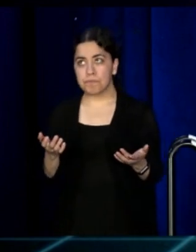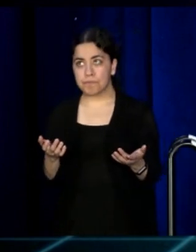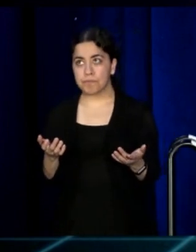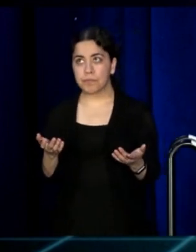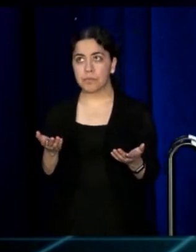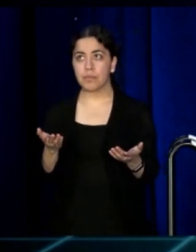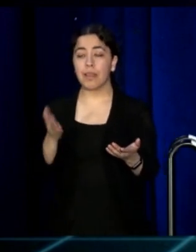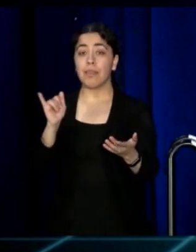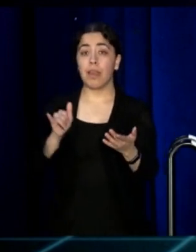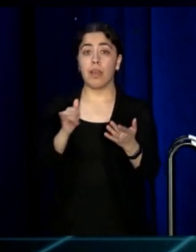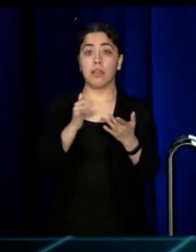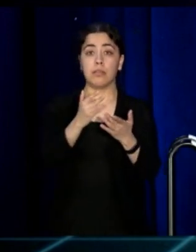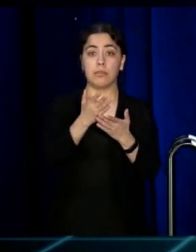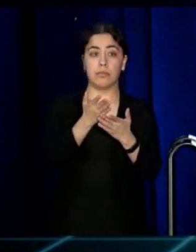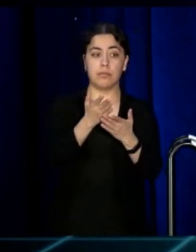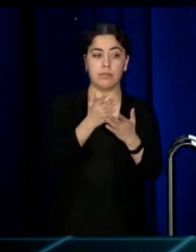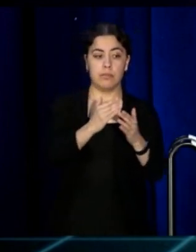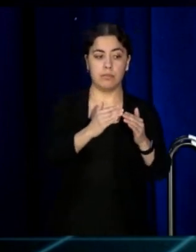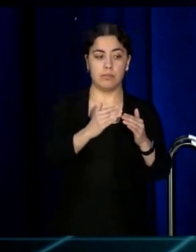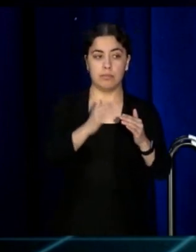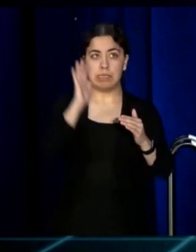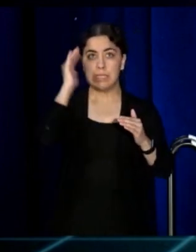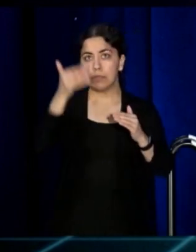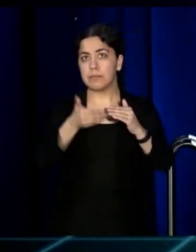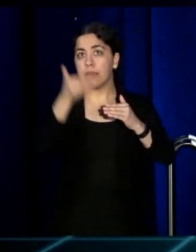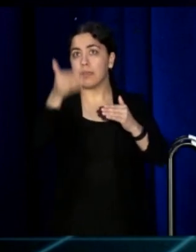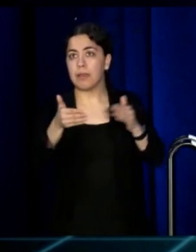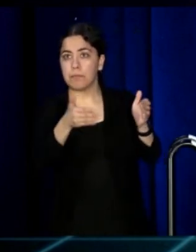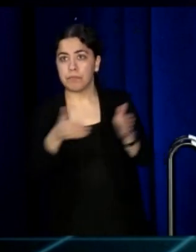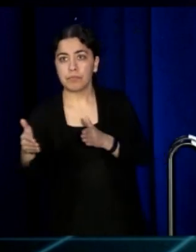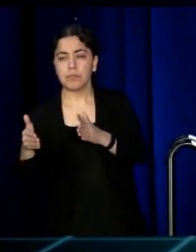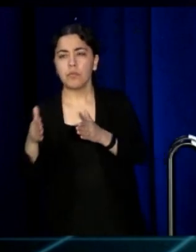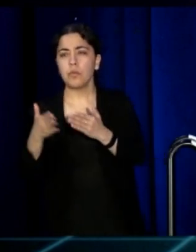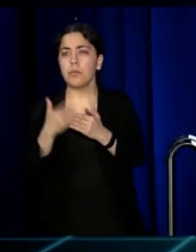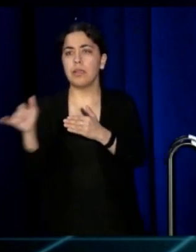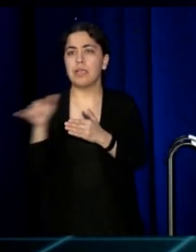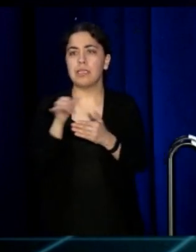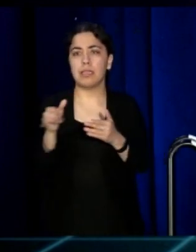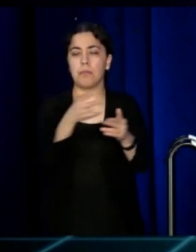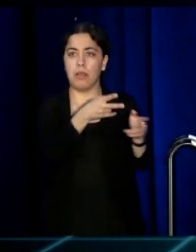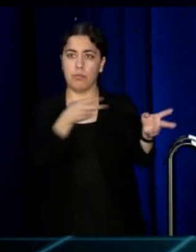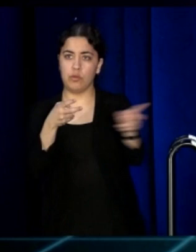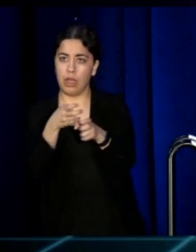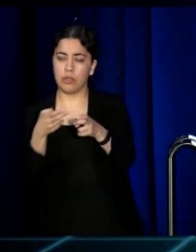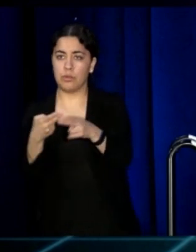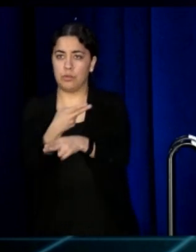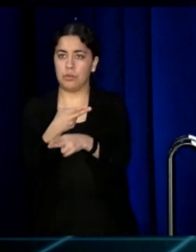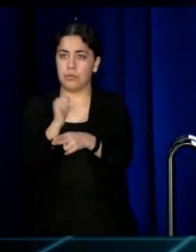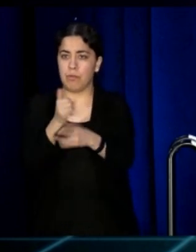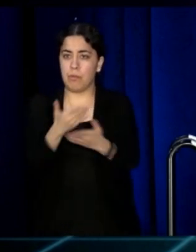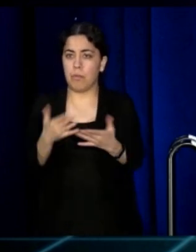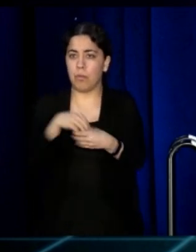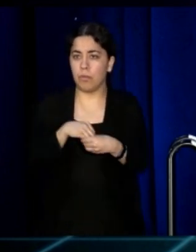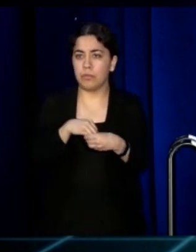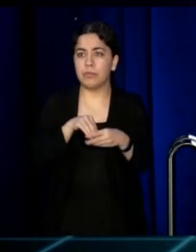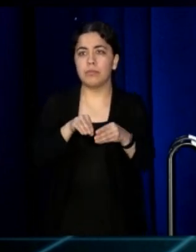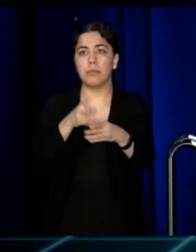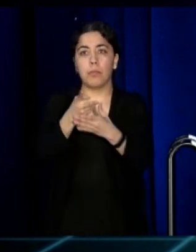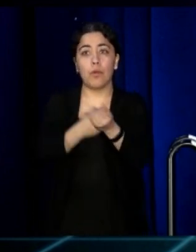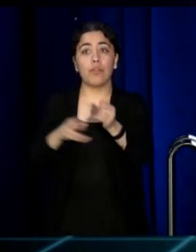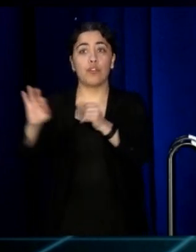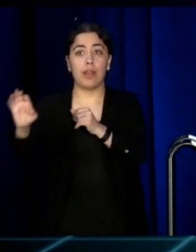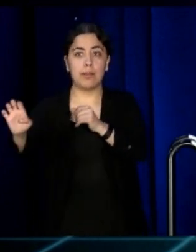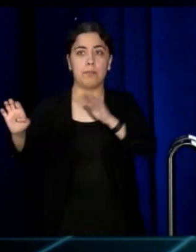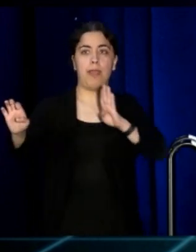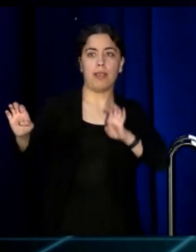The stage is kind of set for us to have this similar level of abstraction and these similar easy-to-use components that span both the front end and the